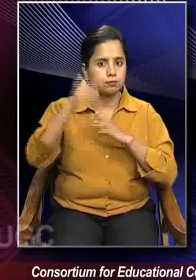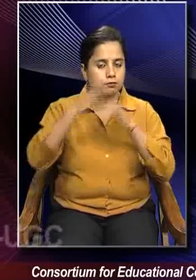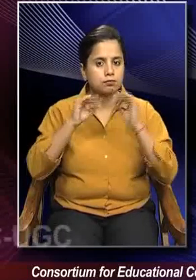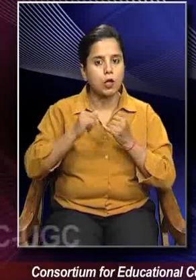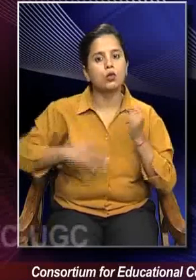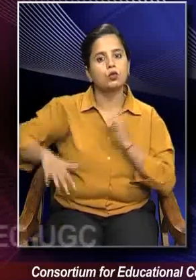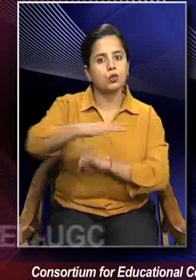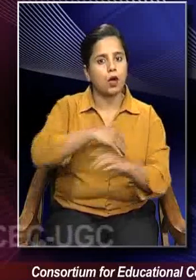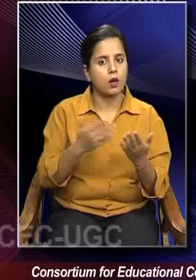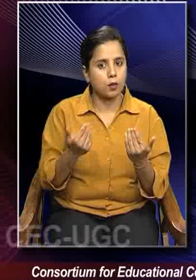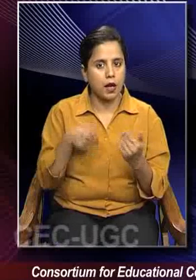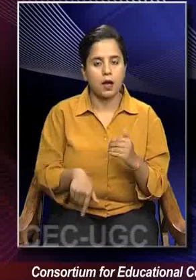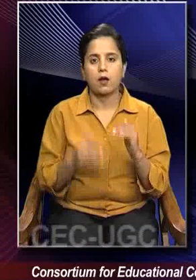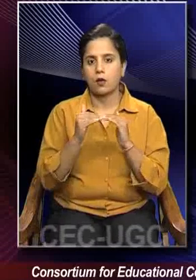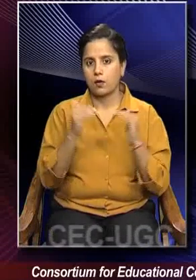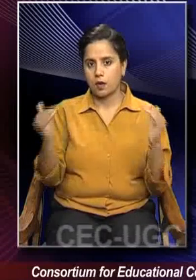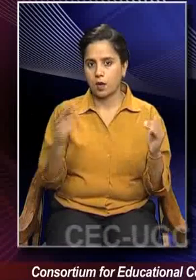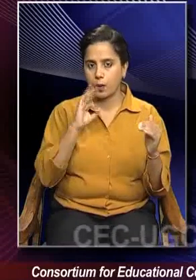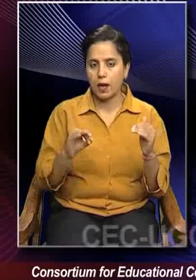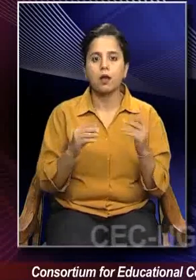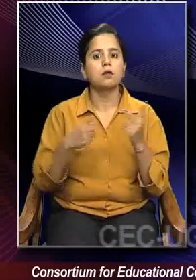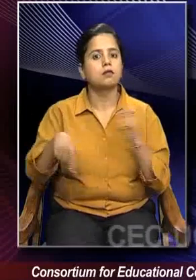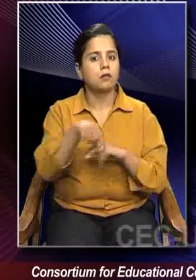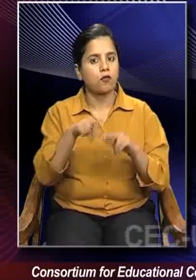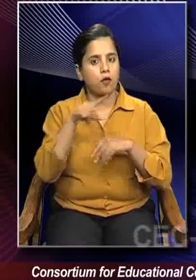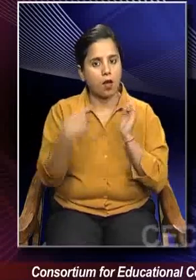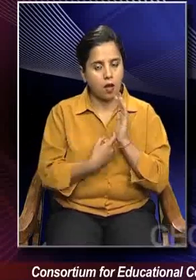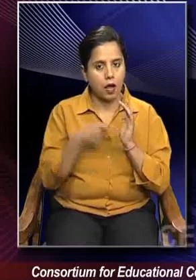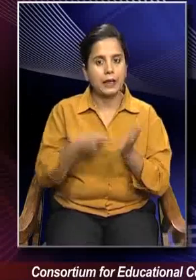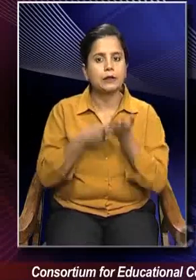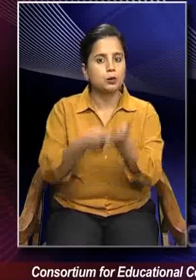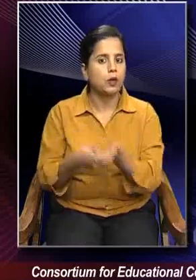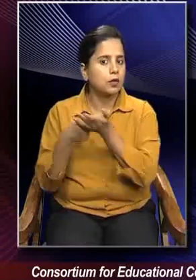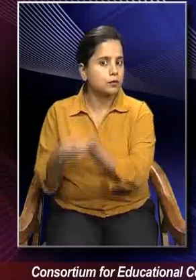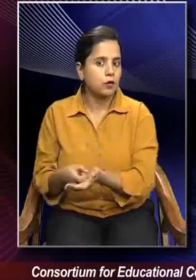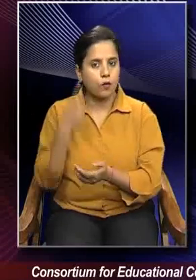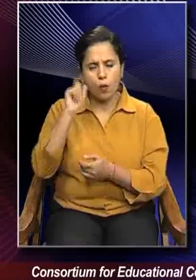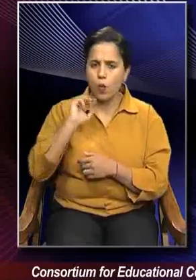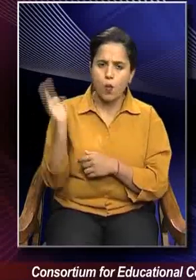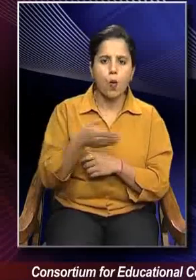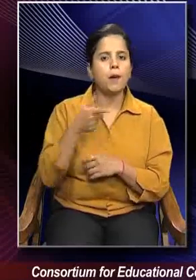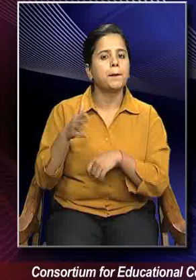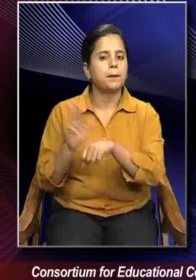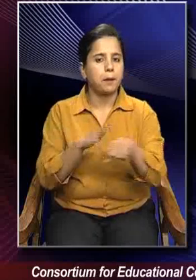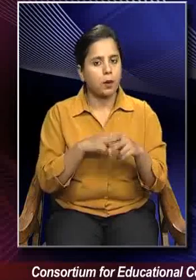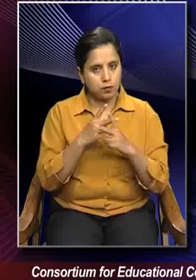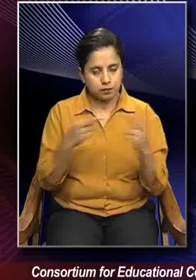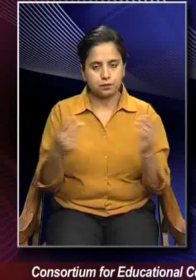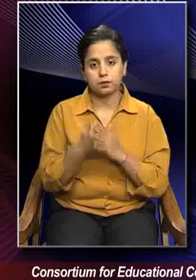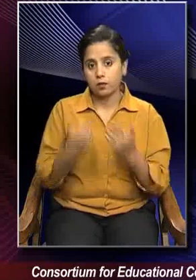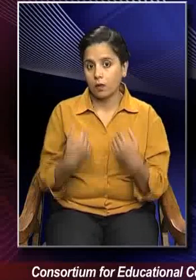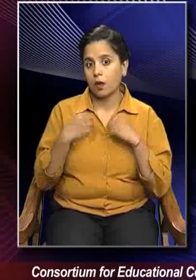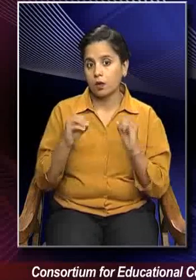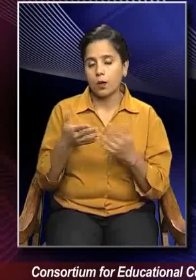society that is fair, equitable and respectful of all its members. Let us start